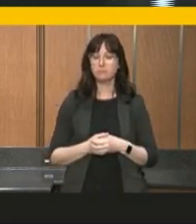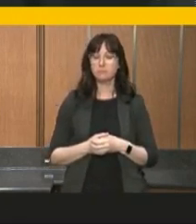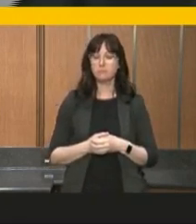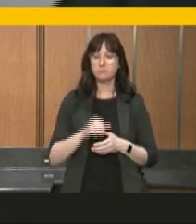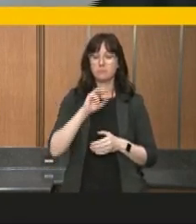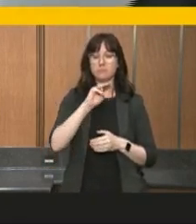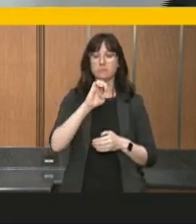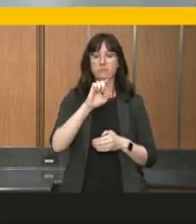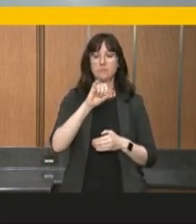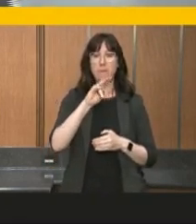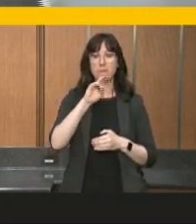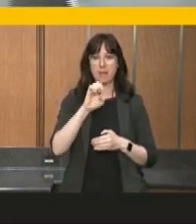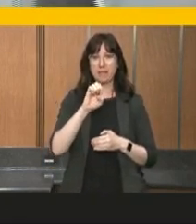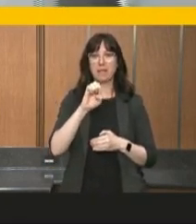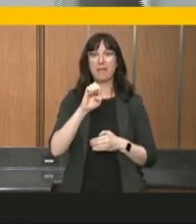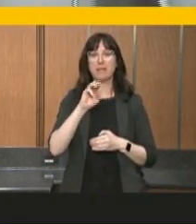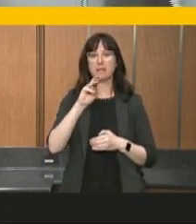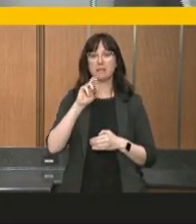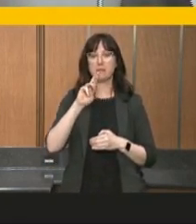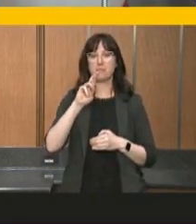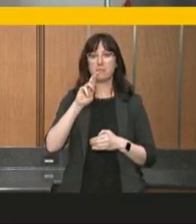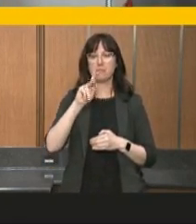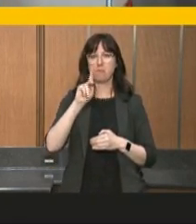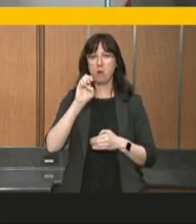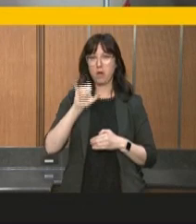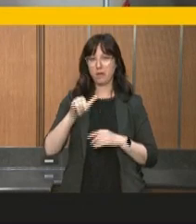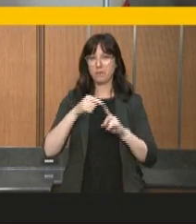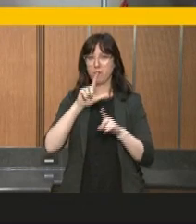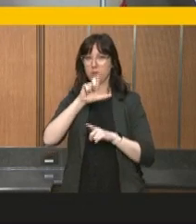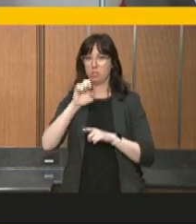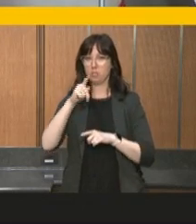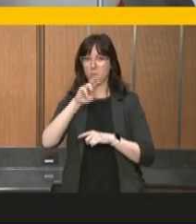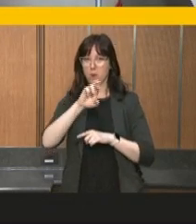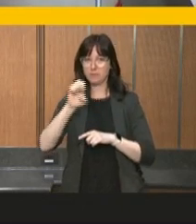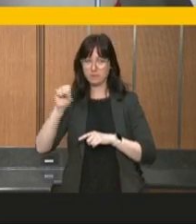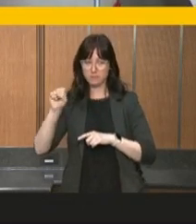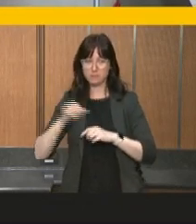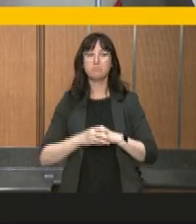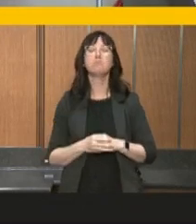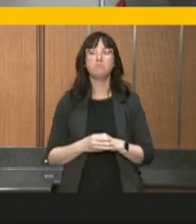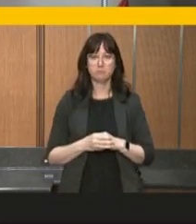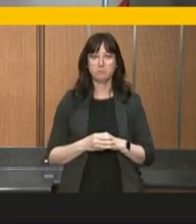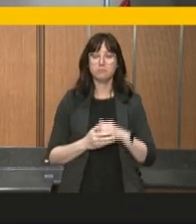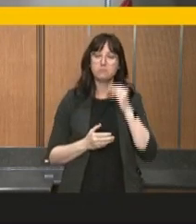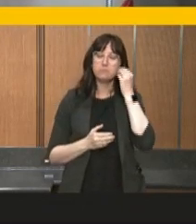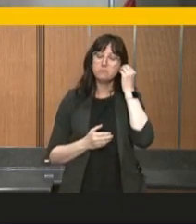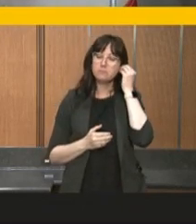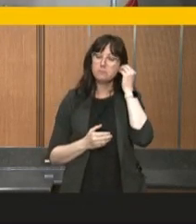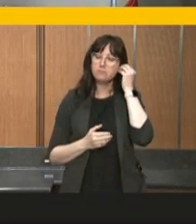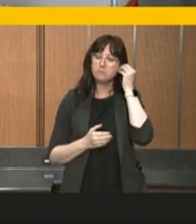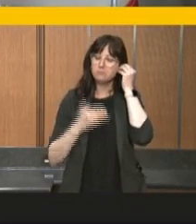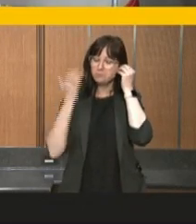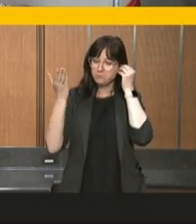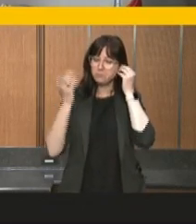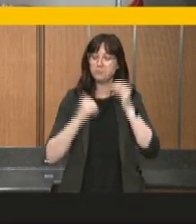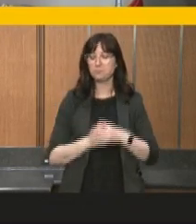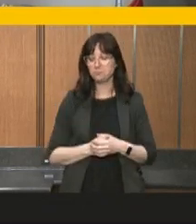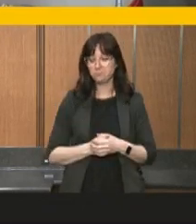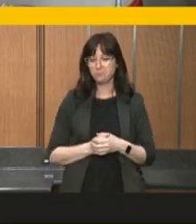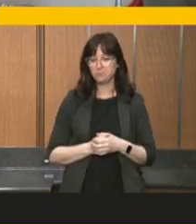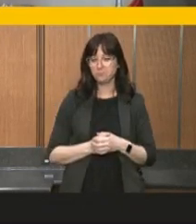Marquis de La Presse. La prochaine question est de Mélanie Marquis de La Presse. Next question from Mélanie Marquis, La Presse.